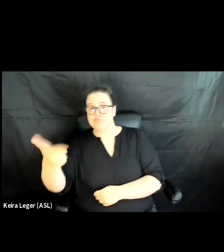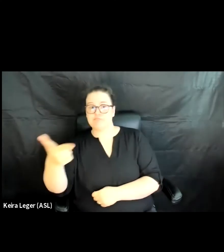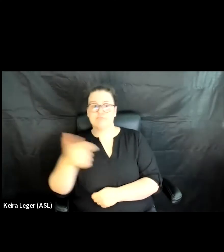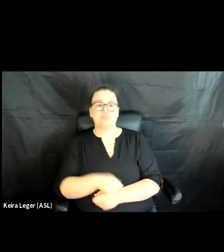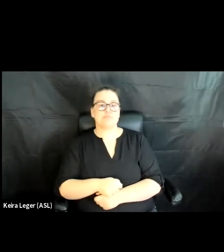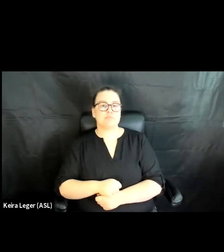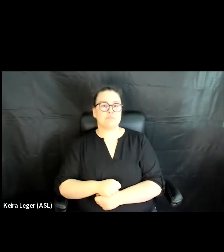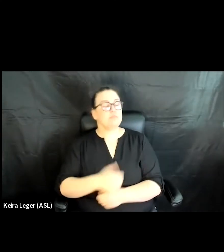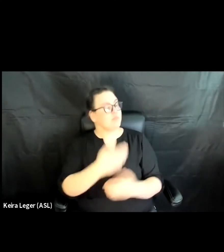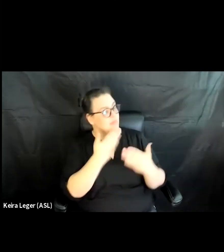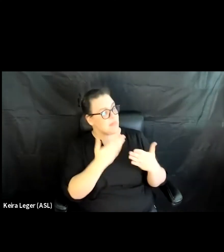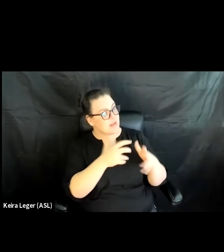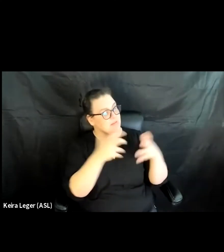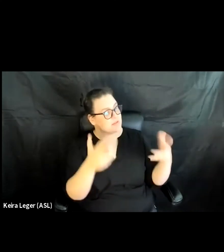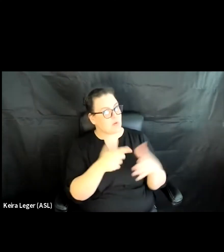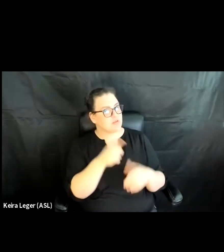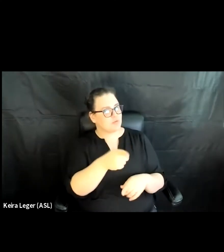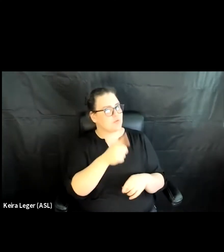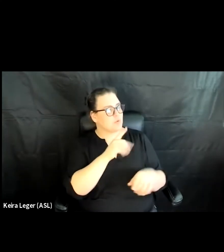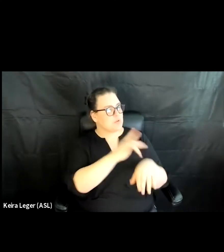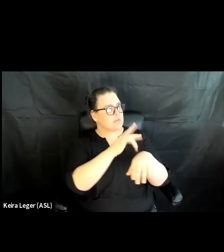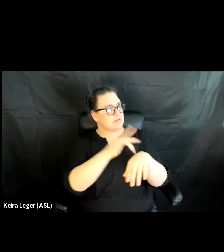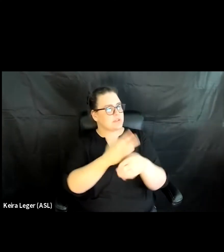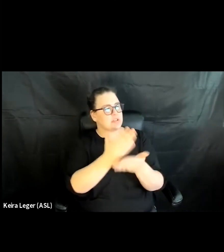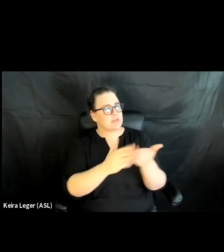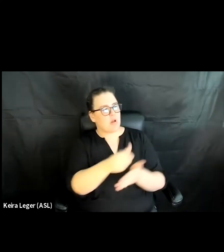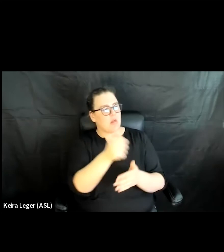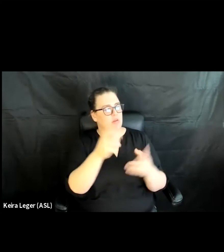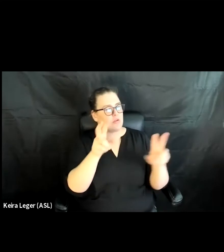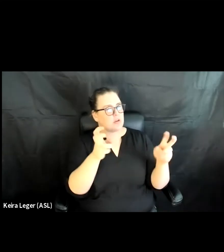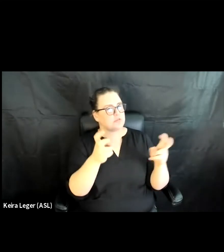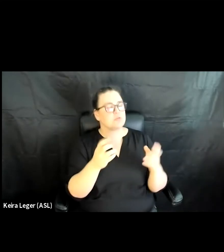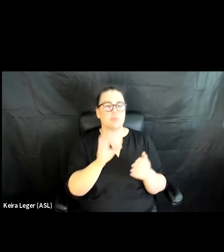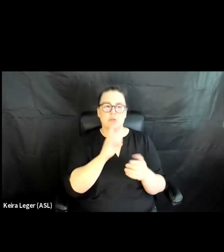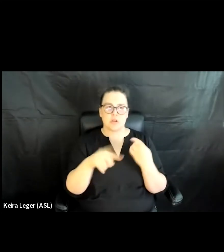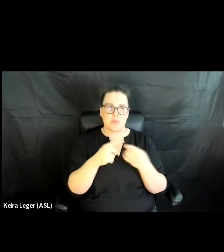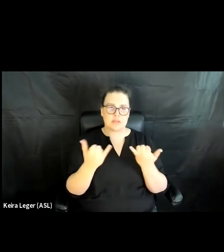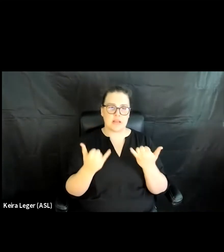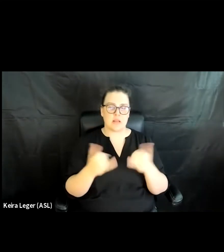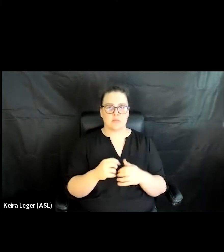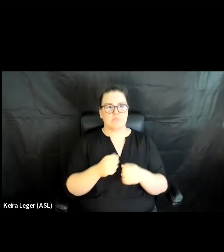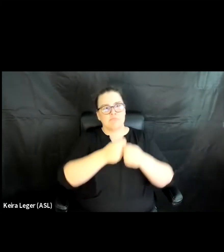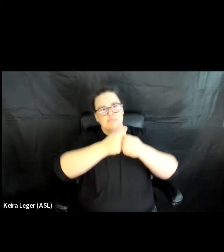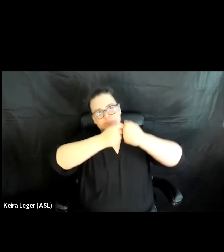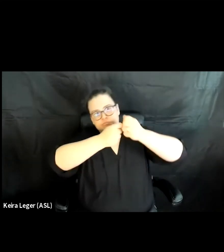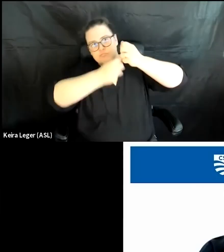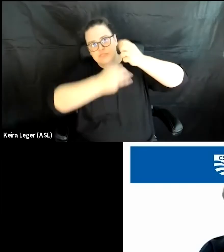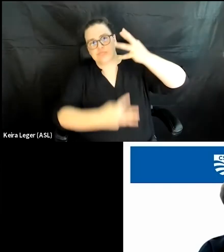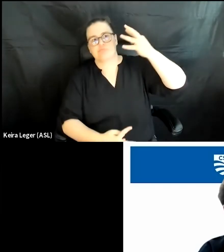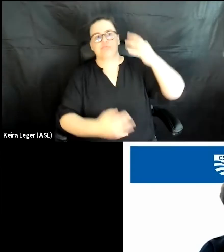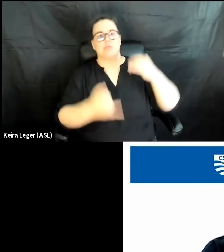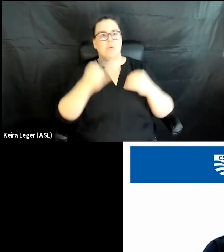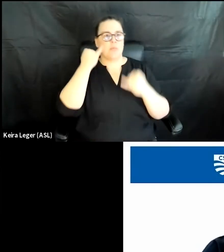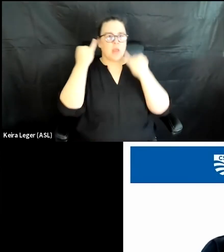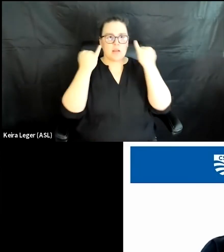Thank you so much, Mark. You've touched on some other issues that we've raised today. There's a whole host of things that we could talk about for hours,